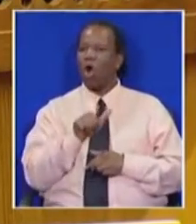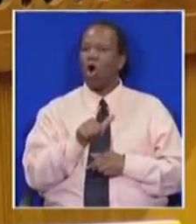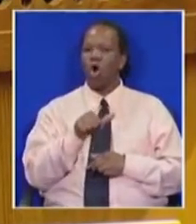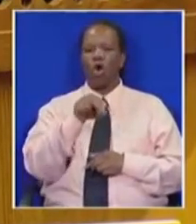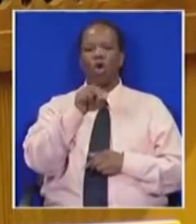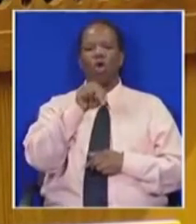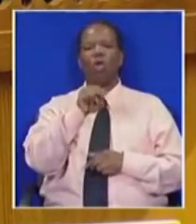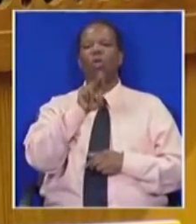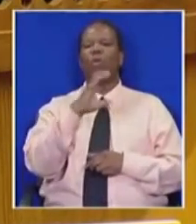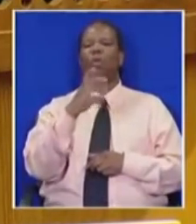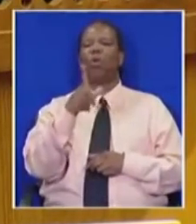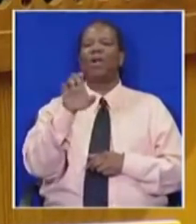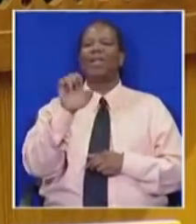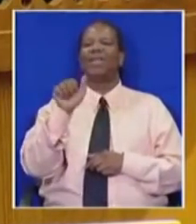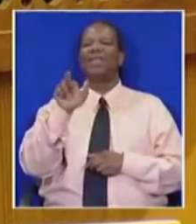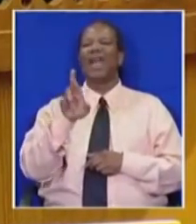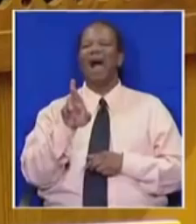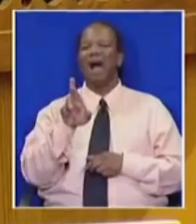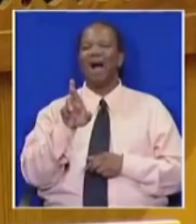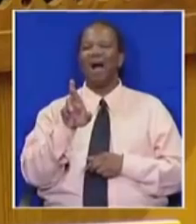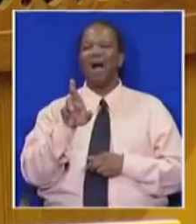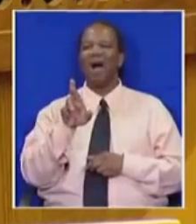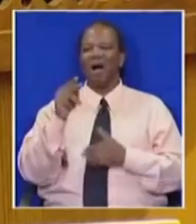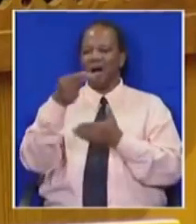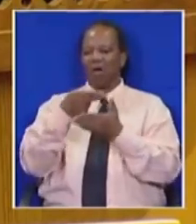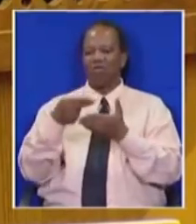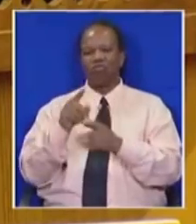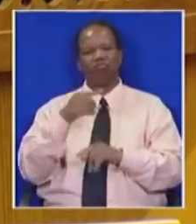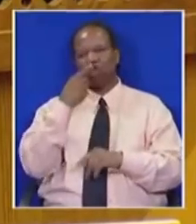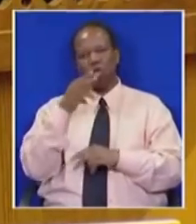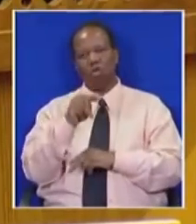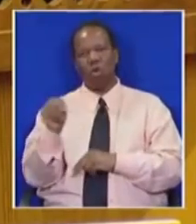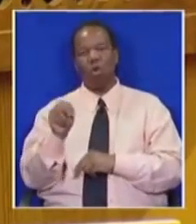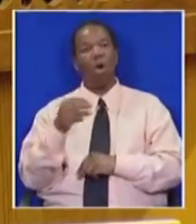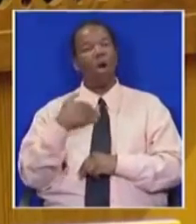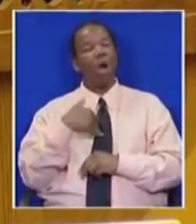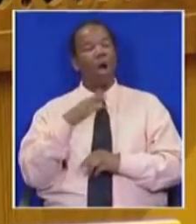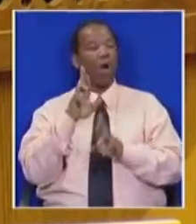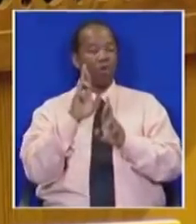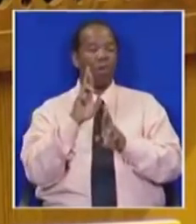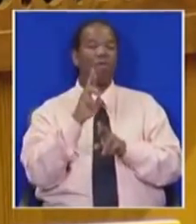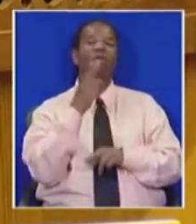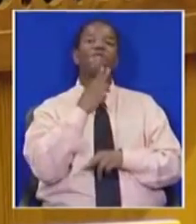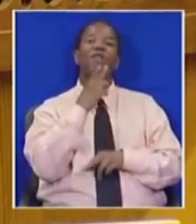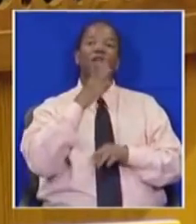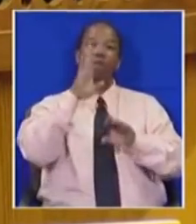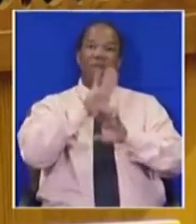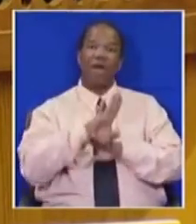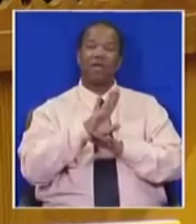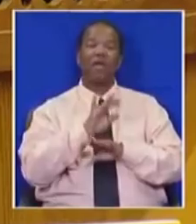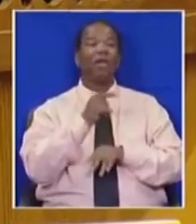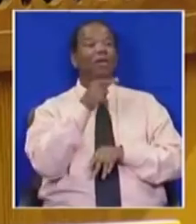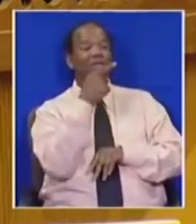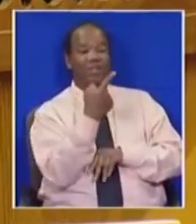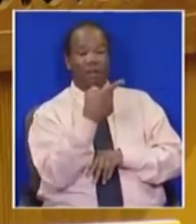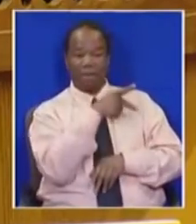at the recent World Economic Forum. And I was hoping that on Friday night at the State of the Nation address, the president would have closed the matter